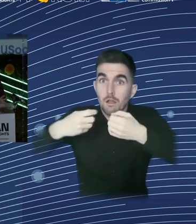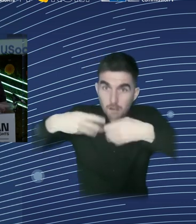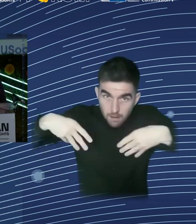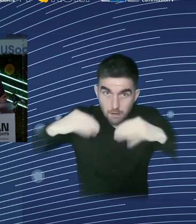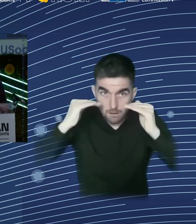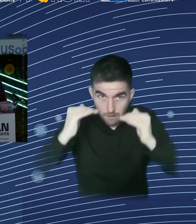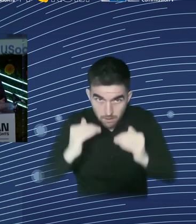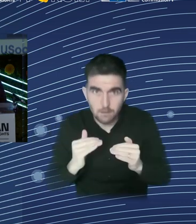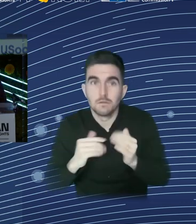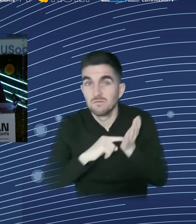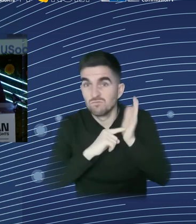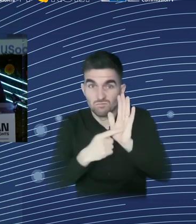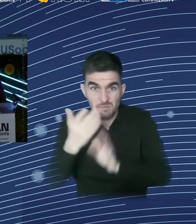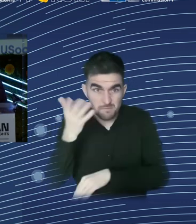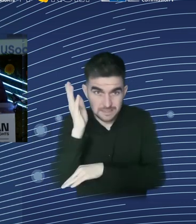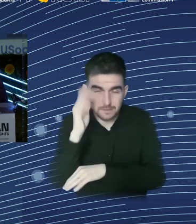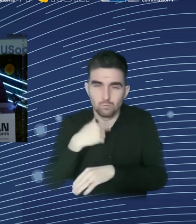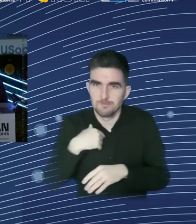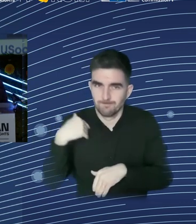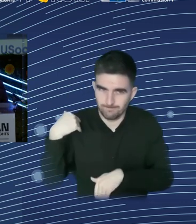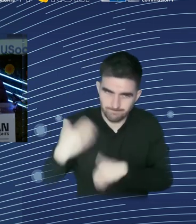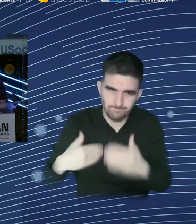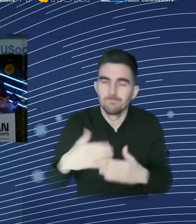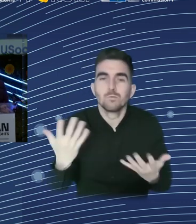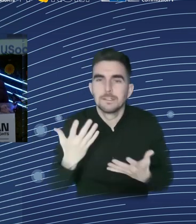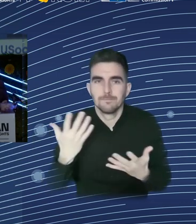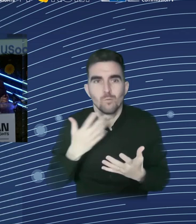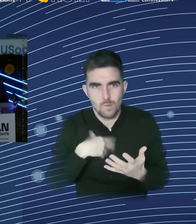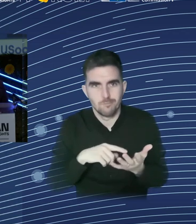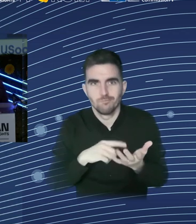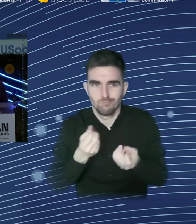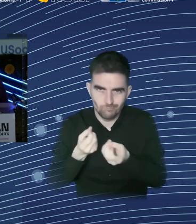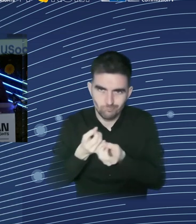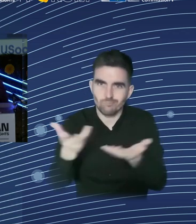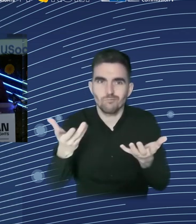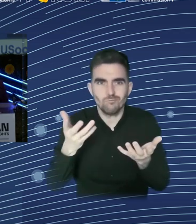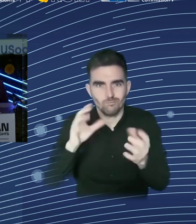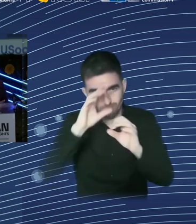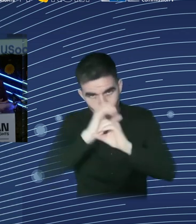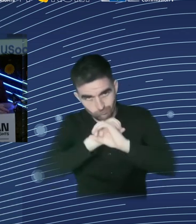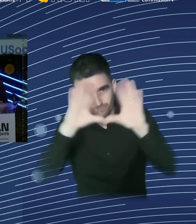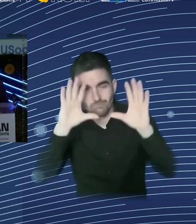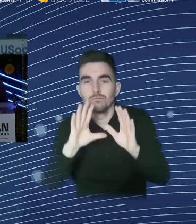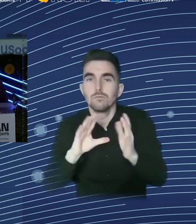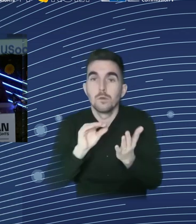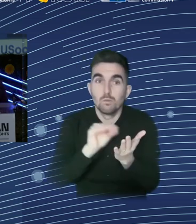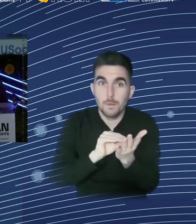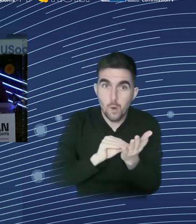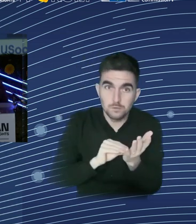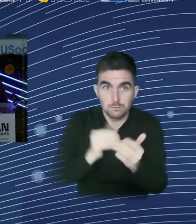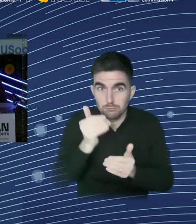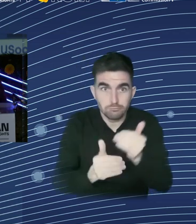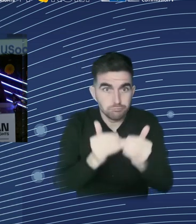specifically across which occupations these were identified. Secondly, we will then discuss the role of skills requirements